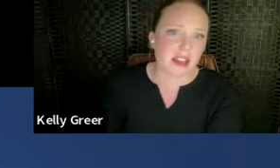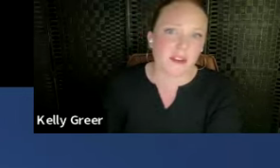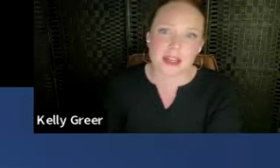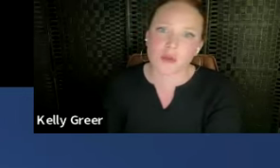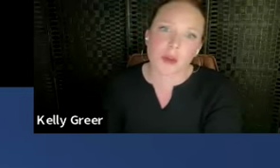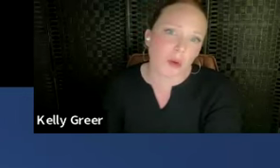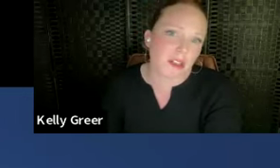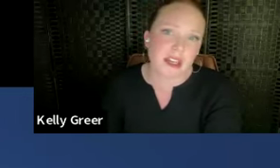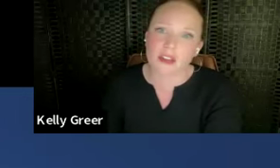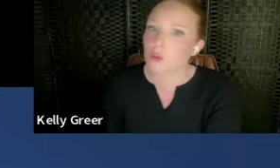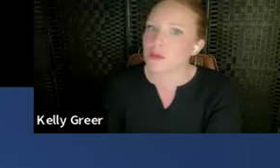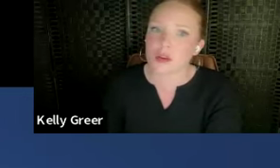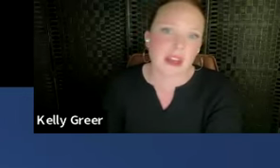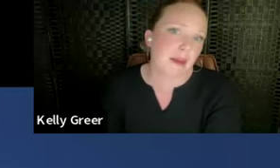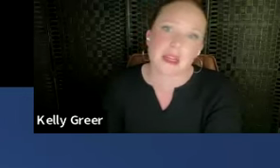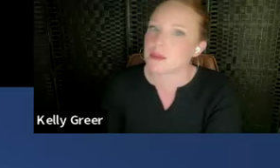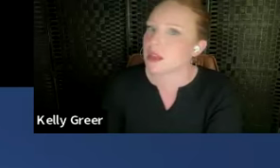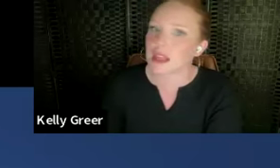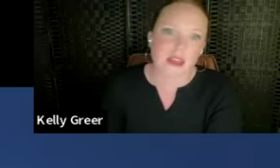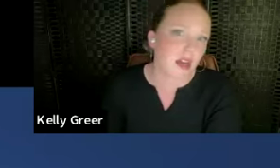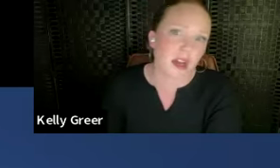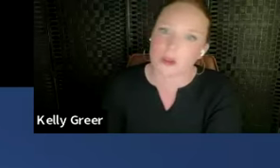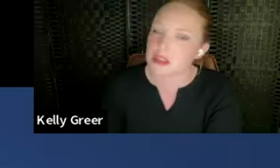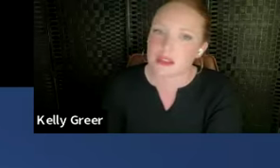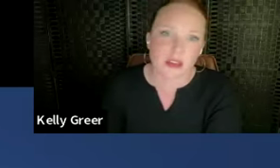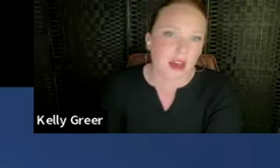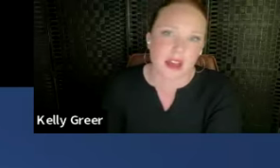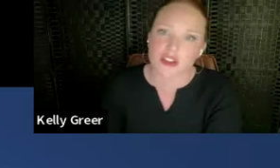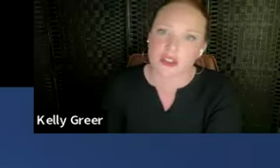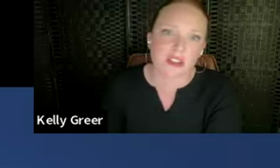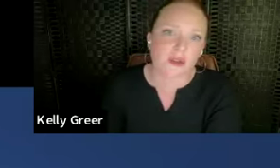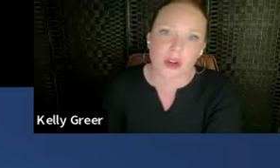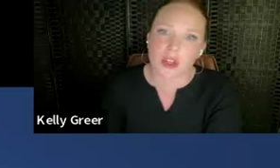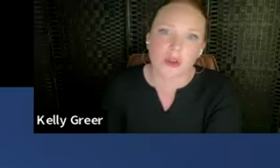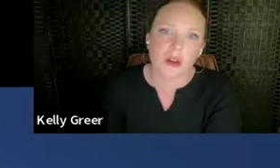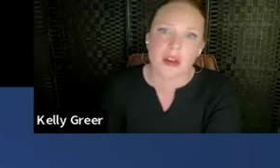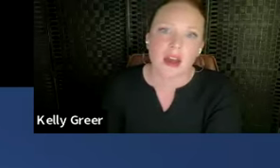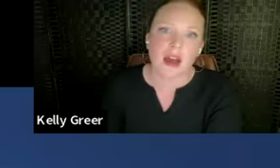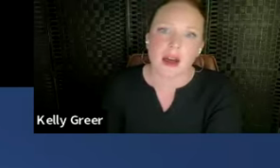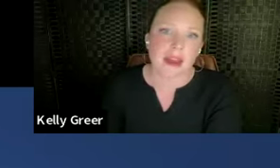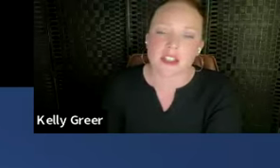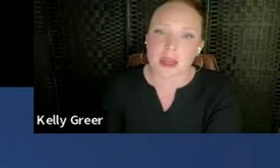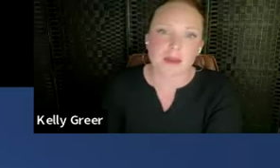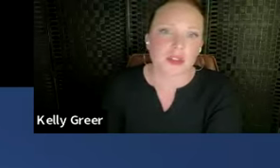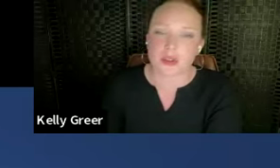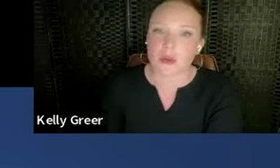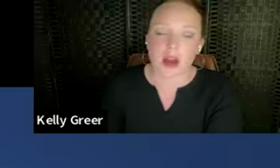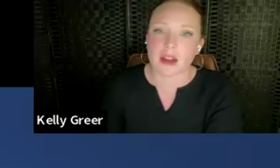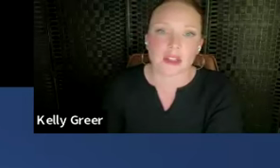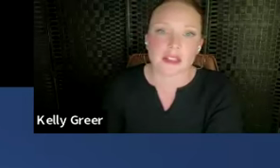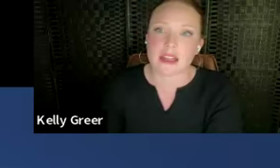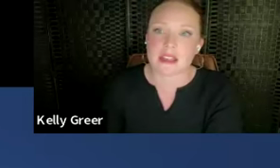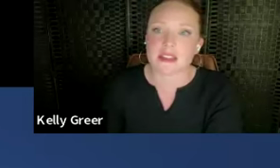share any information. We work together. We're more than happy to be a liaison with these agencies for you and to be able